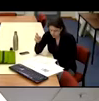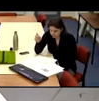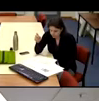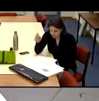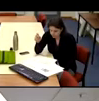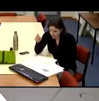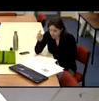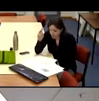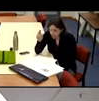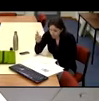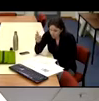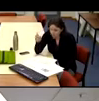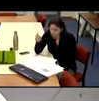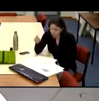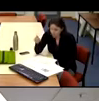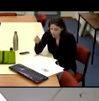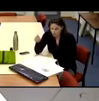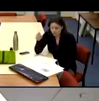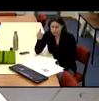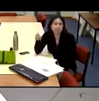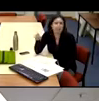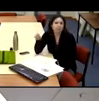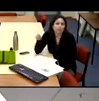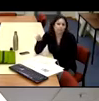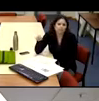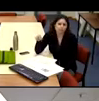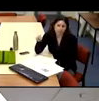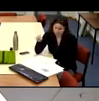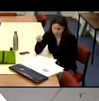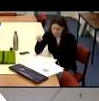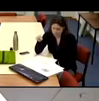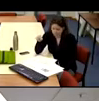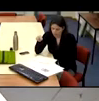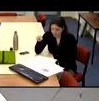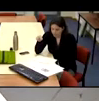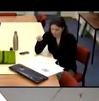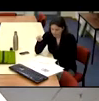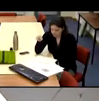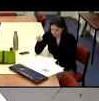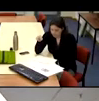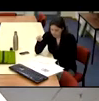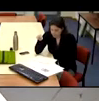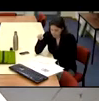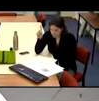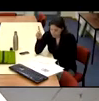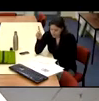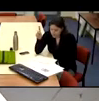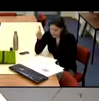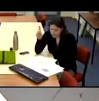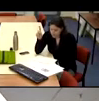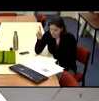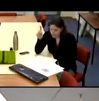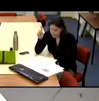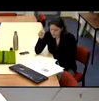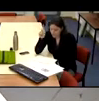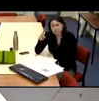photo. I wanted to know what these representations may say about New Zealand's response to the refugee quota. But I also wanted to